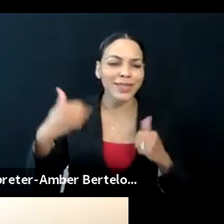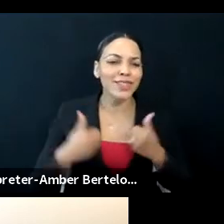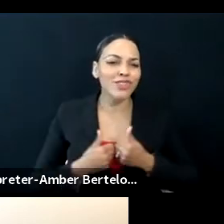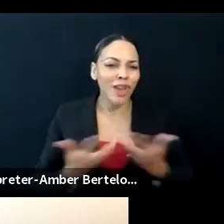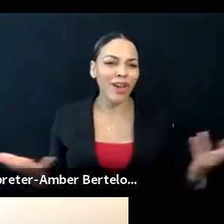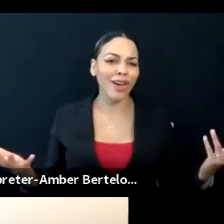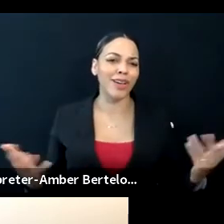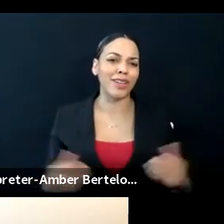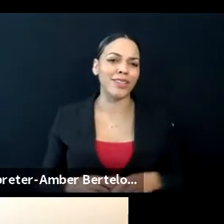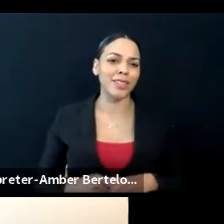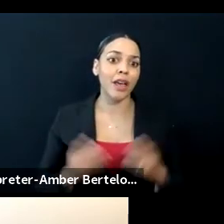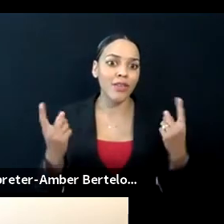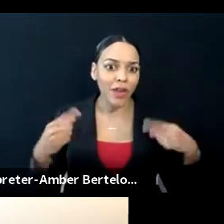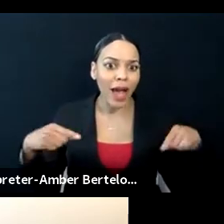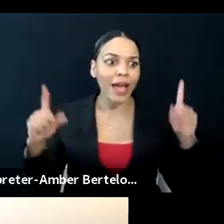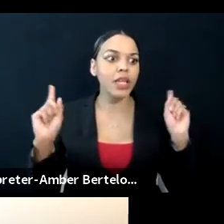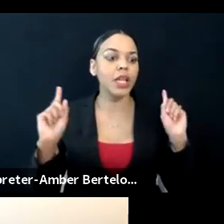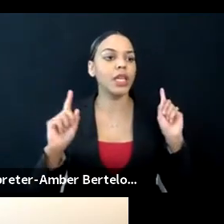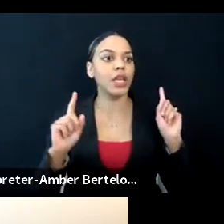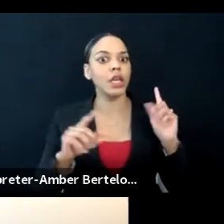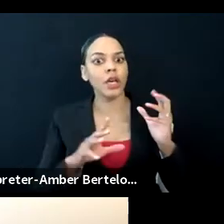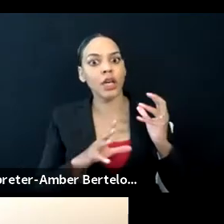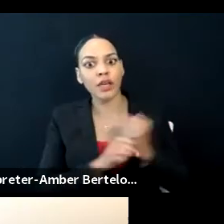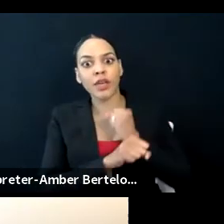emerging for 20 years.